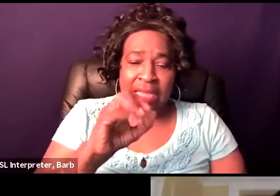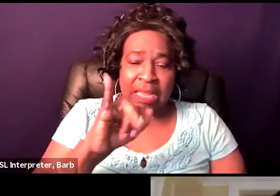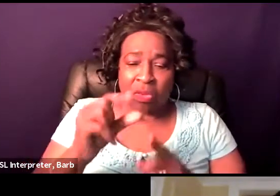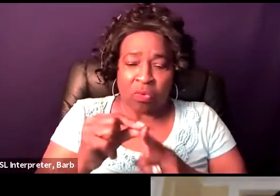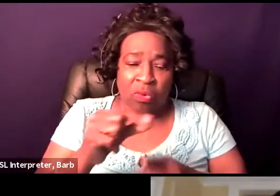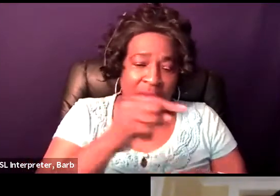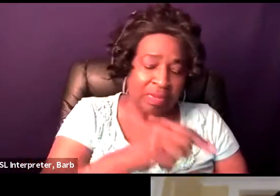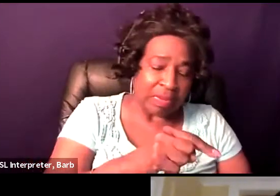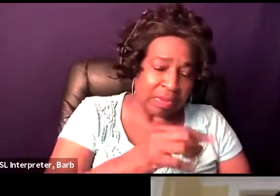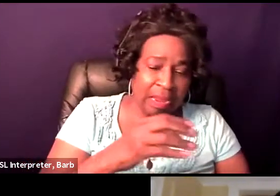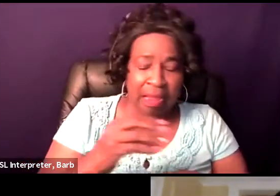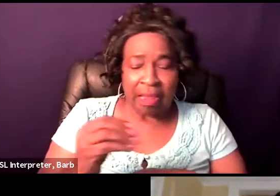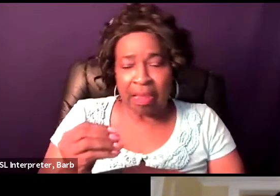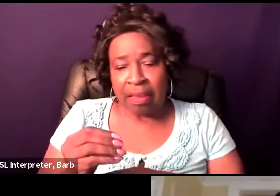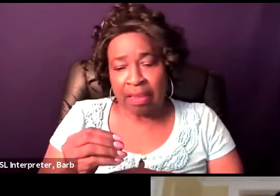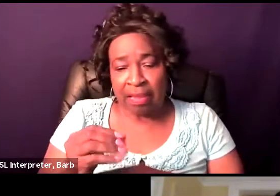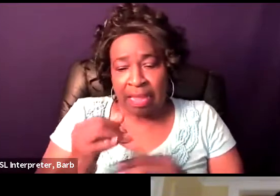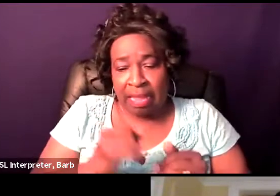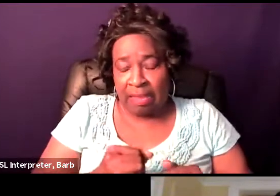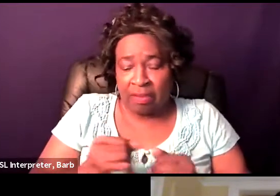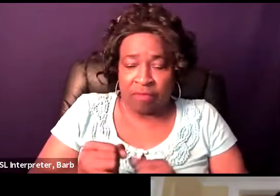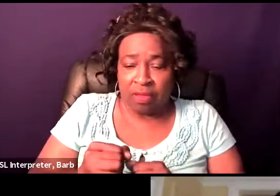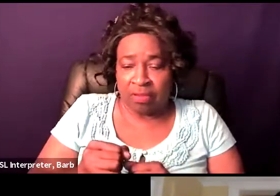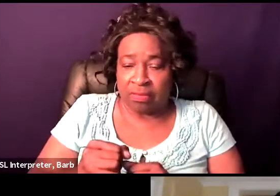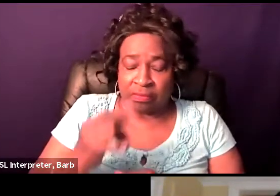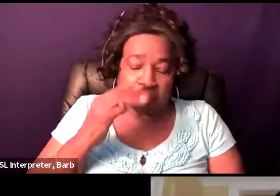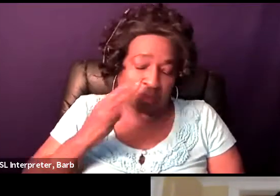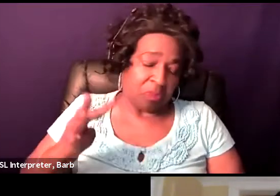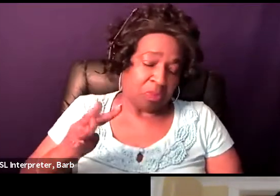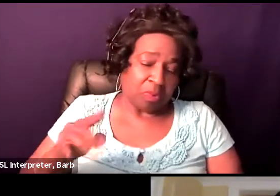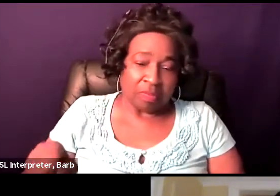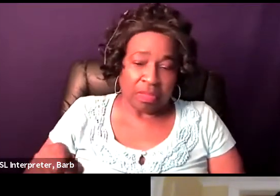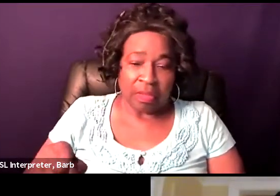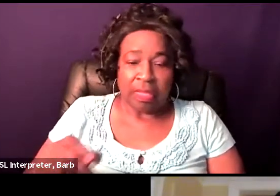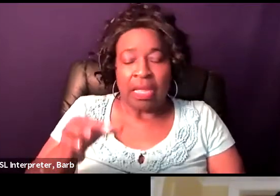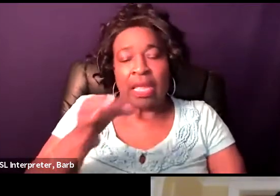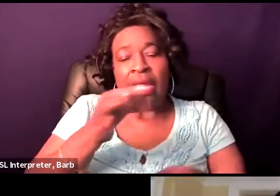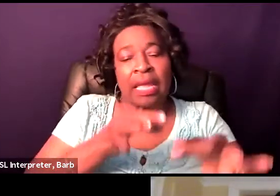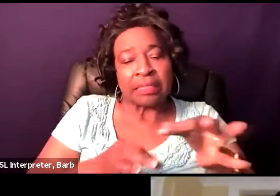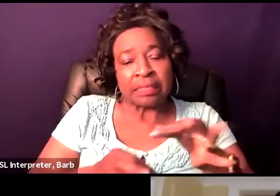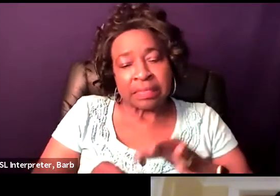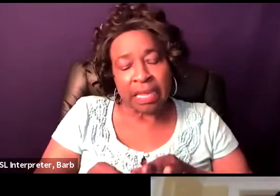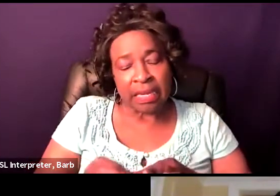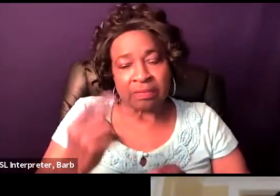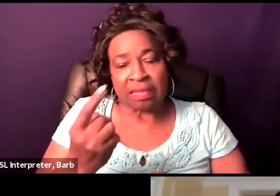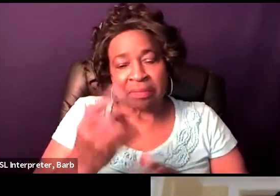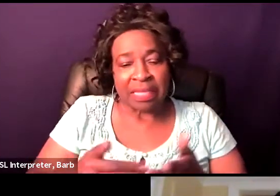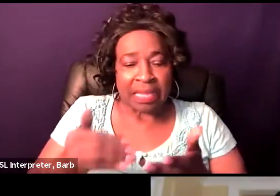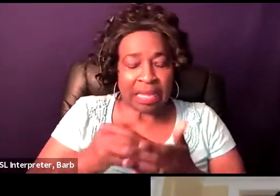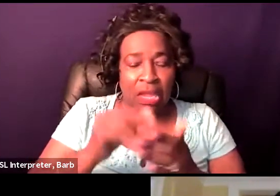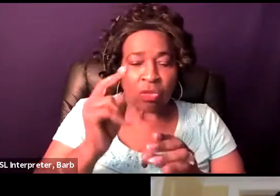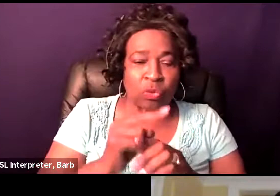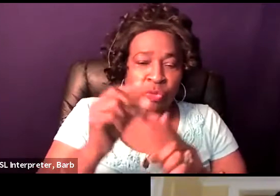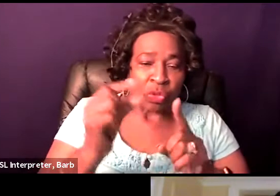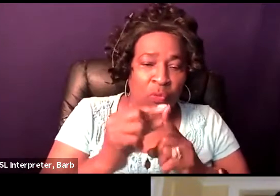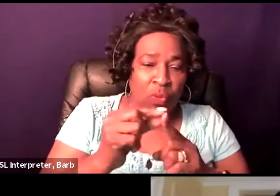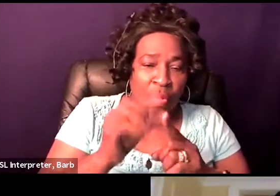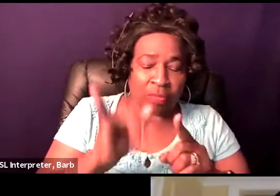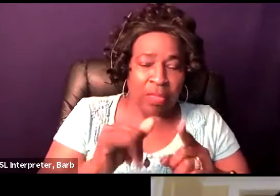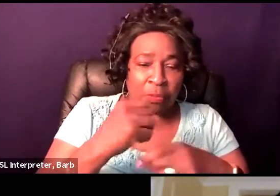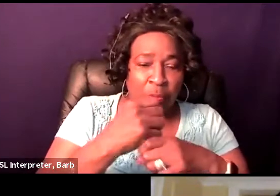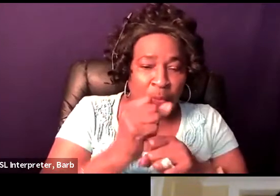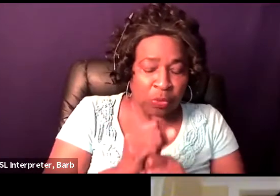and, you know, individual slight there, rather than as something, again, using the word that is